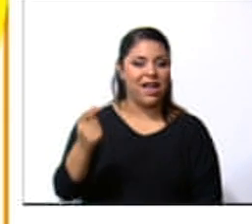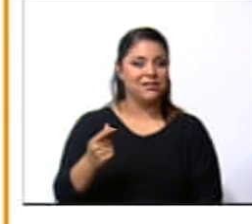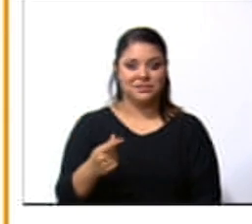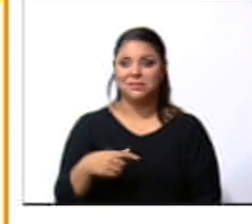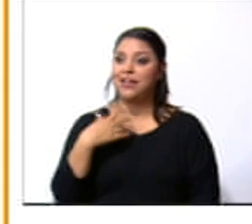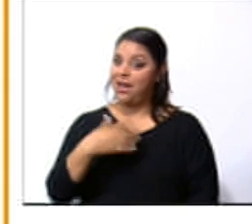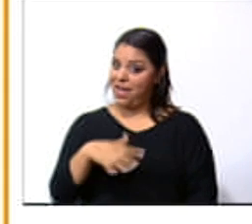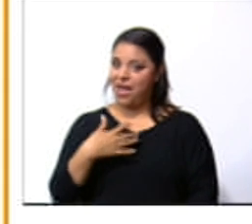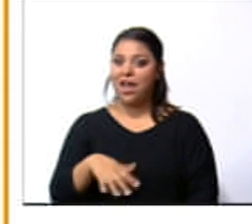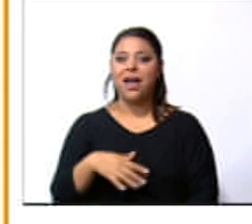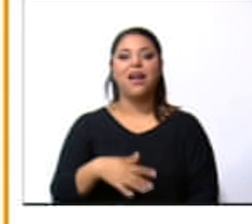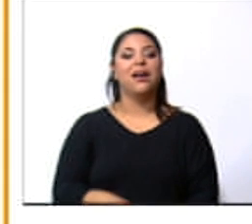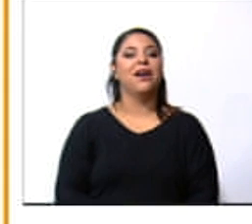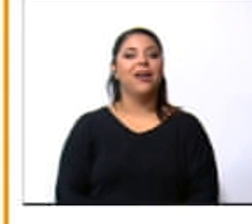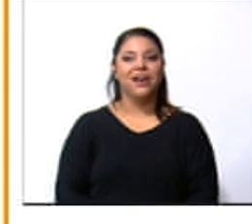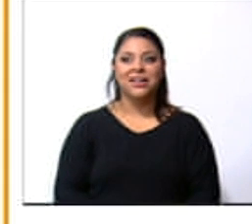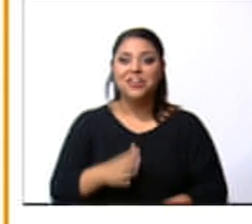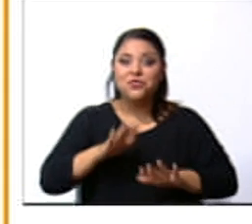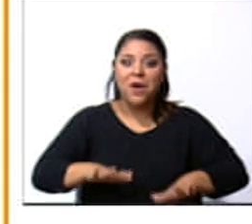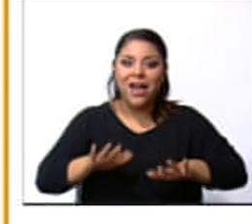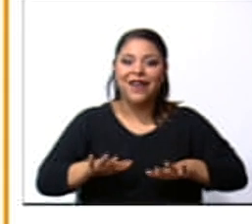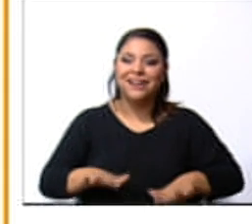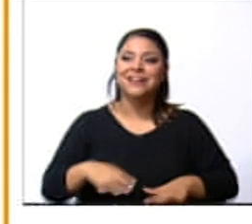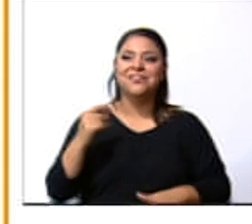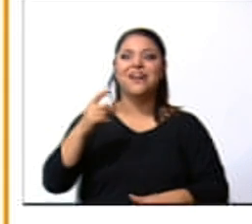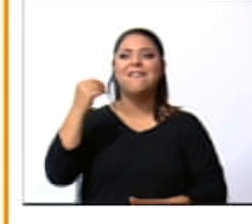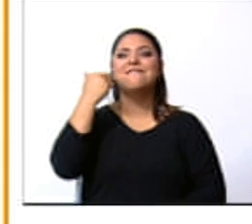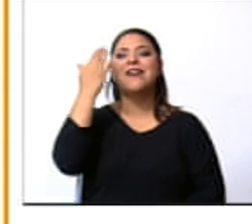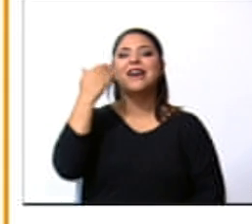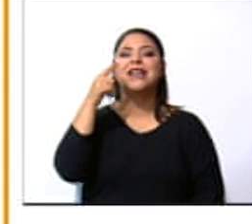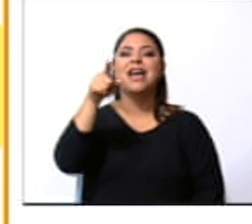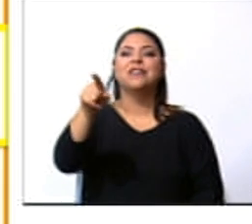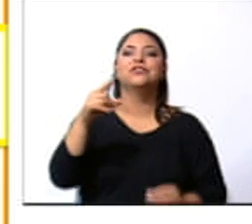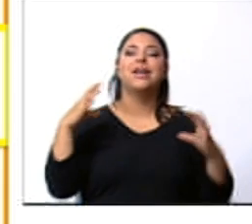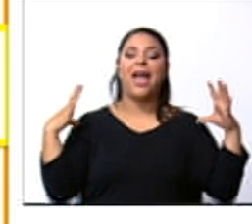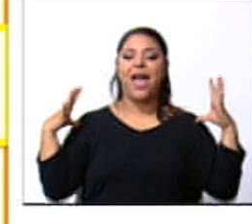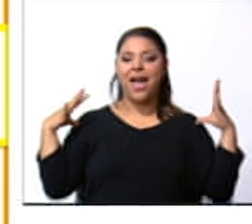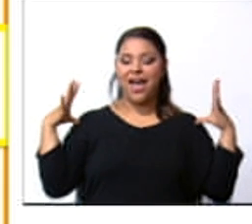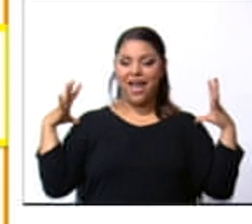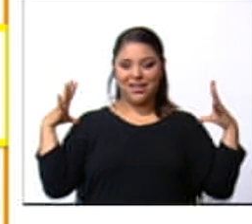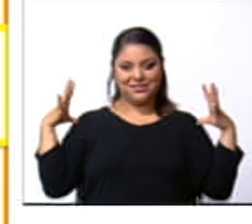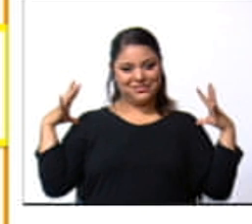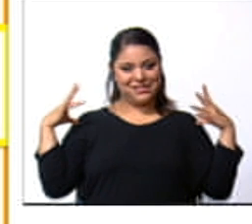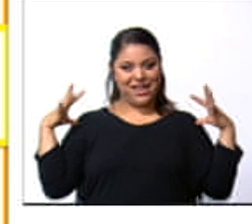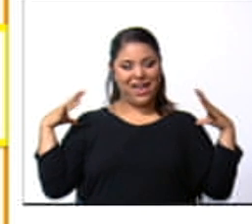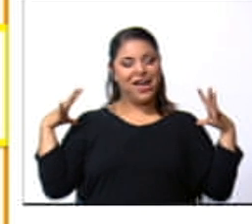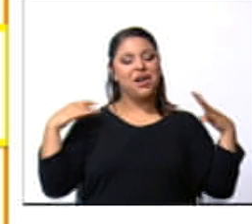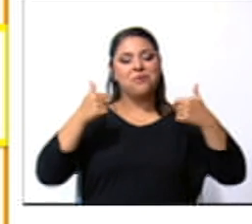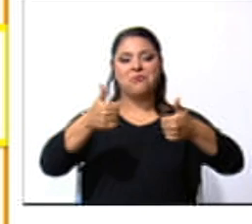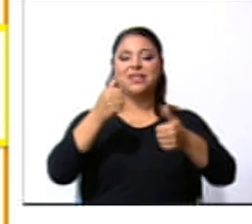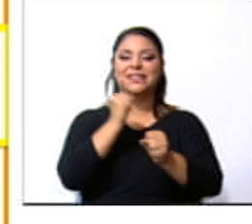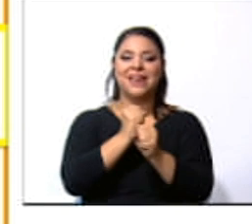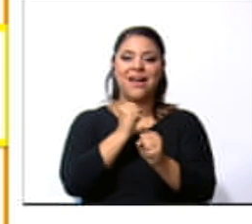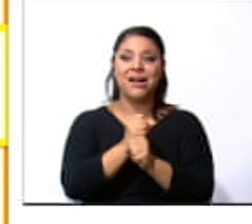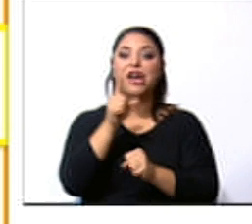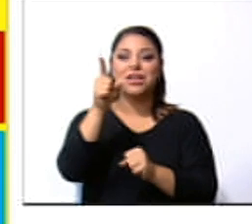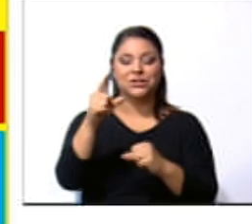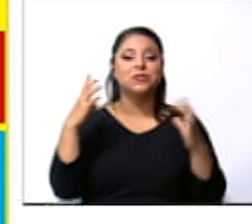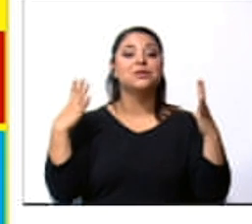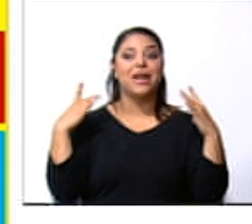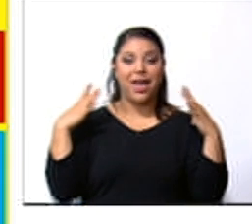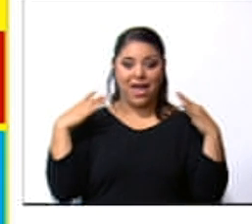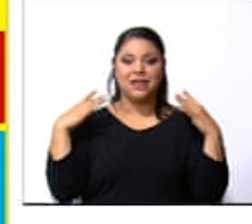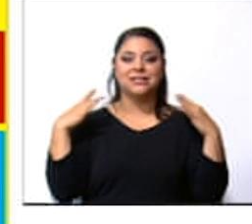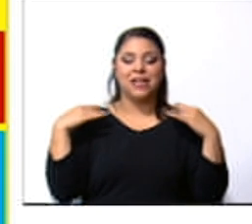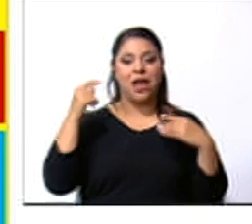calm down. Oh, that's easy, that's an angel. Good job, Osvaldo, that's an angel. Now